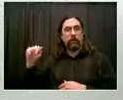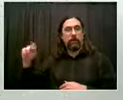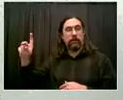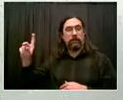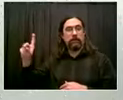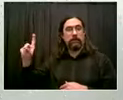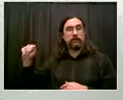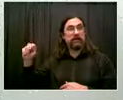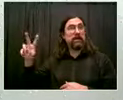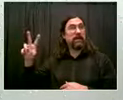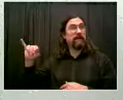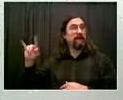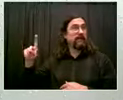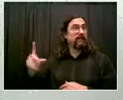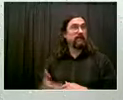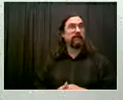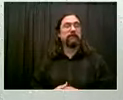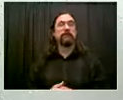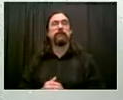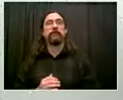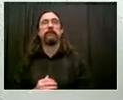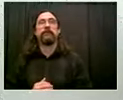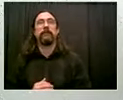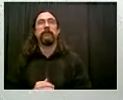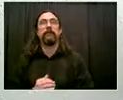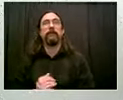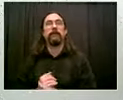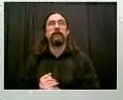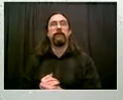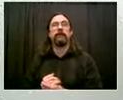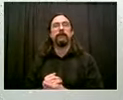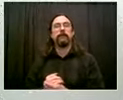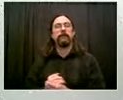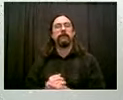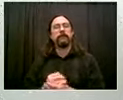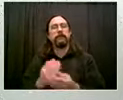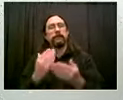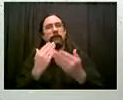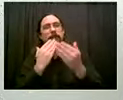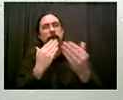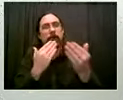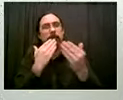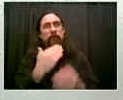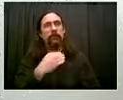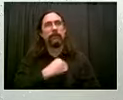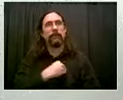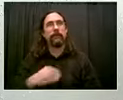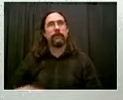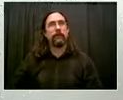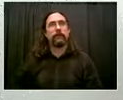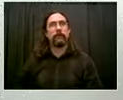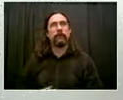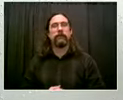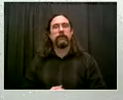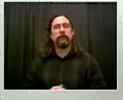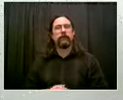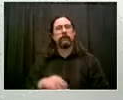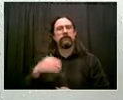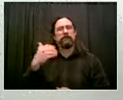can't even imagine how waking up in the morning and not having your child because someone decided to take